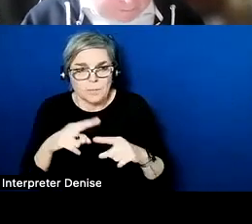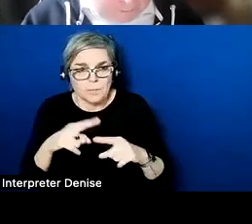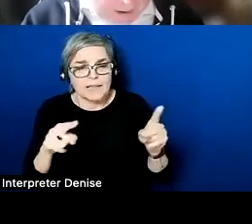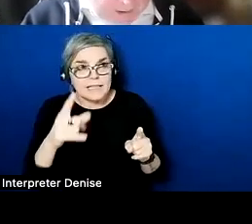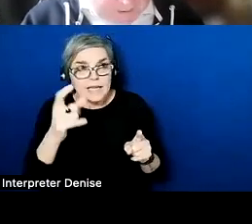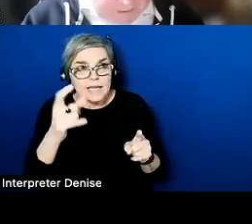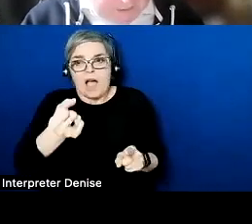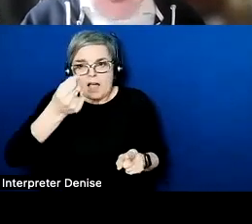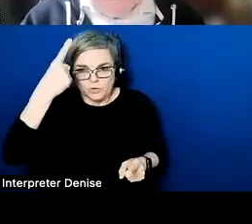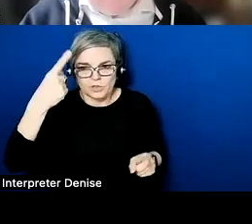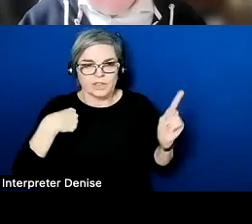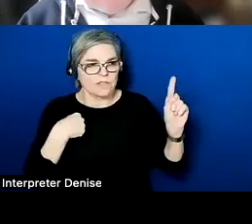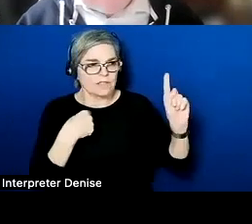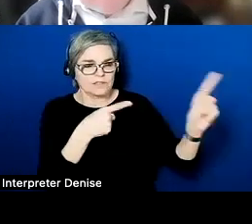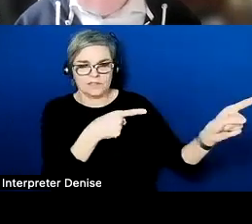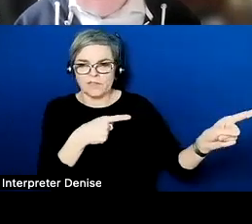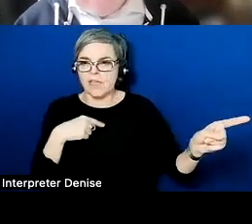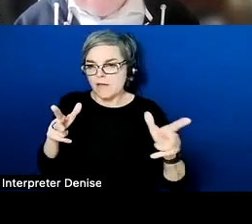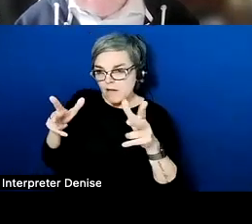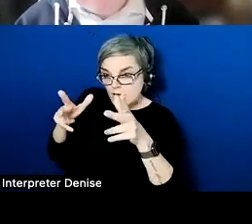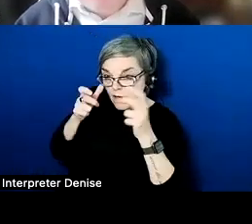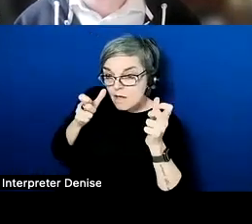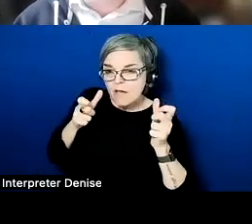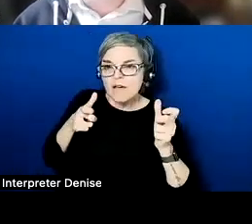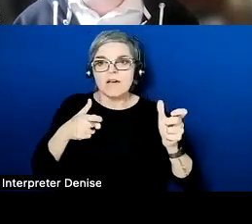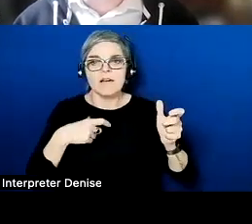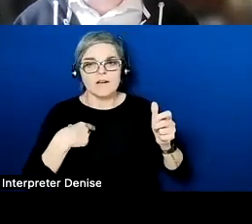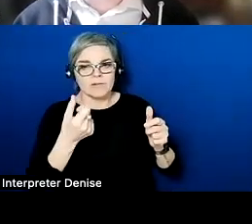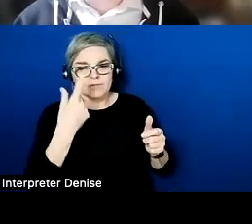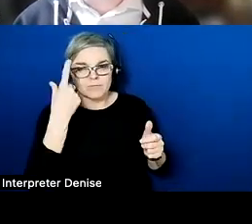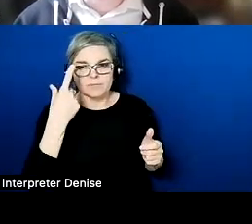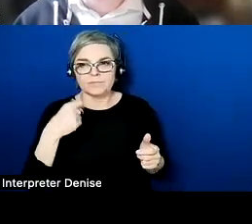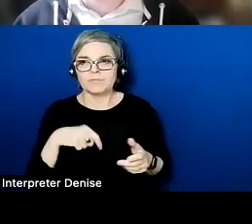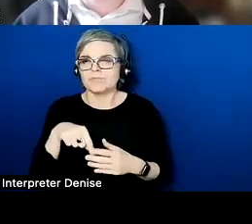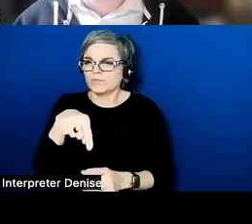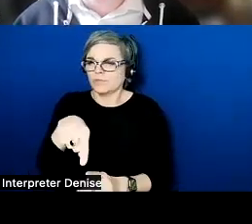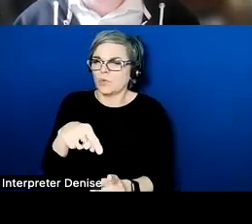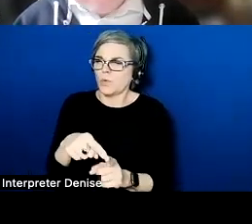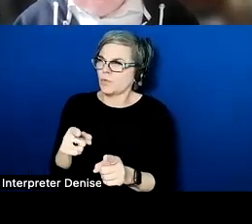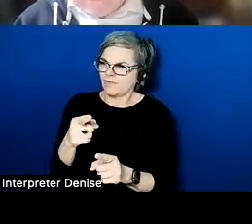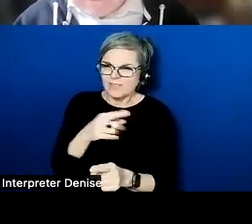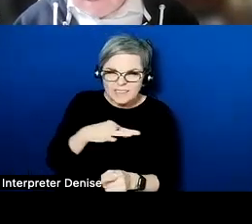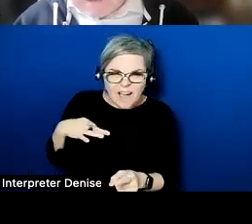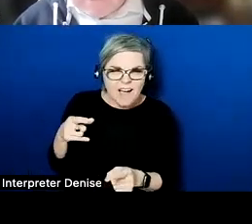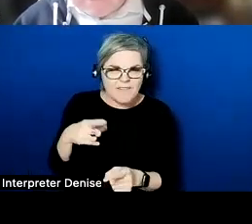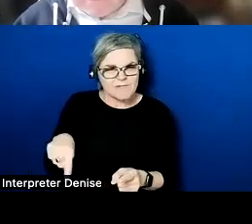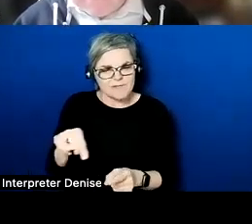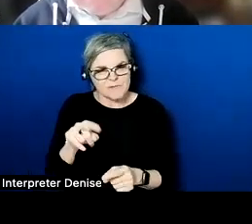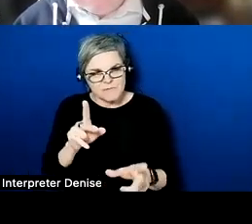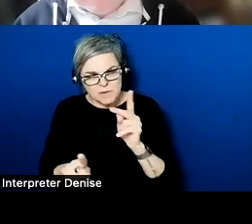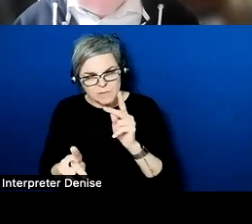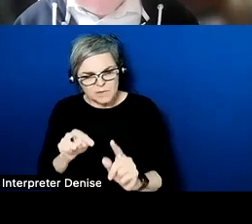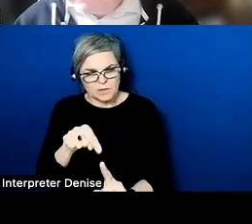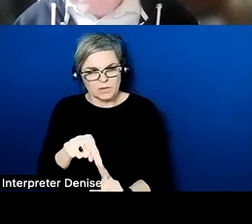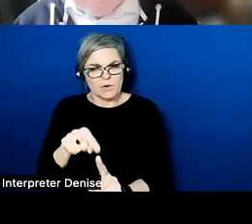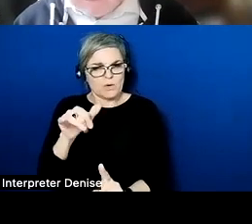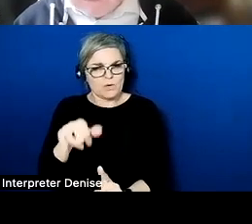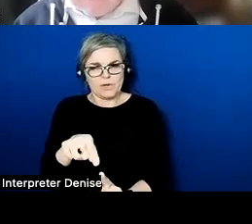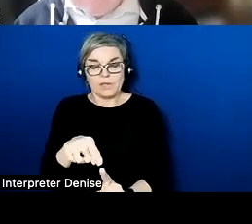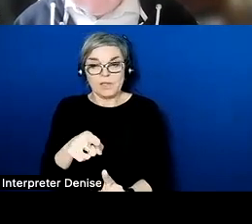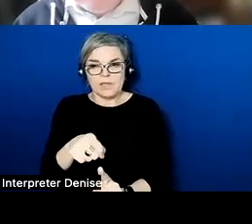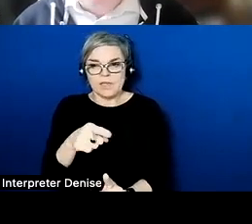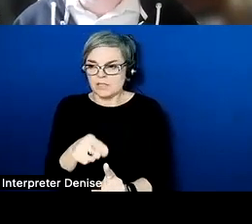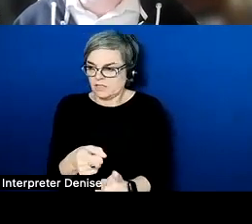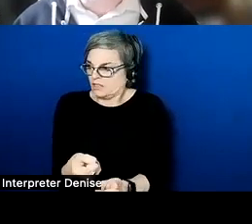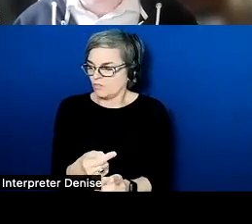this man is happy to use language and a sensitive modality that he has never